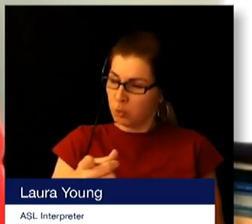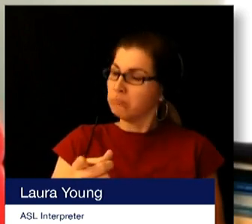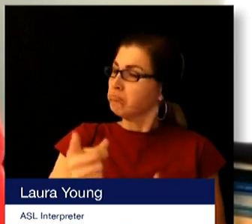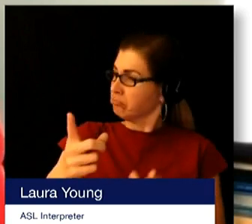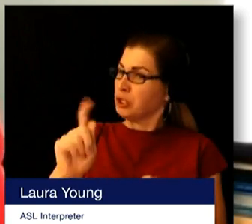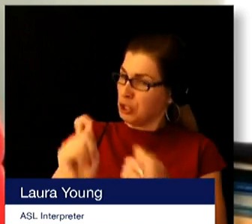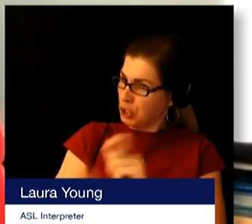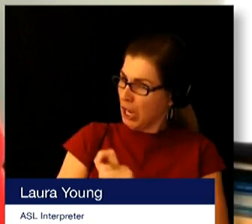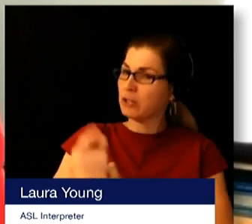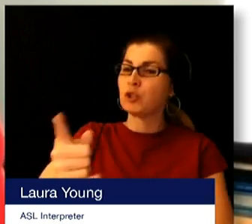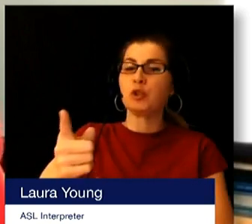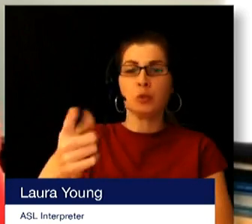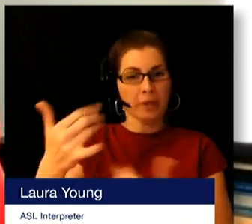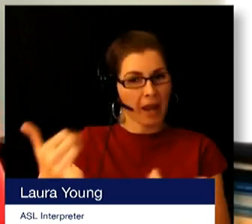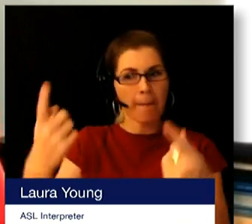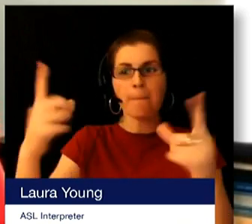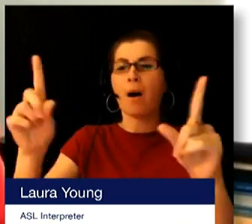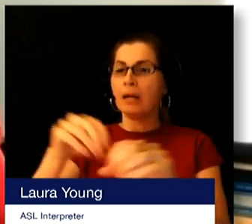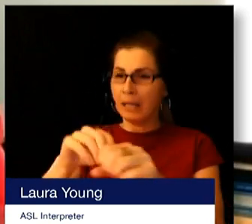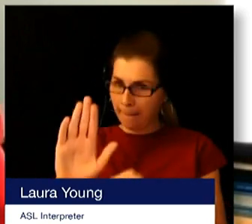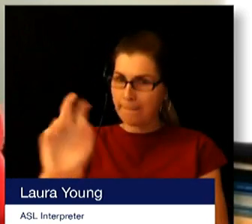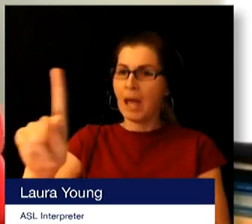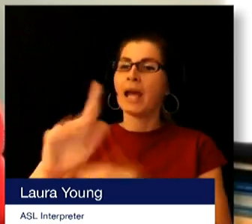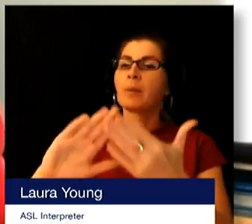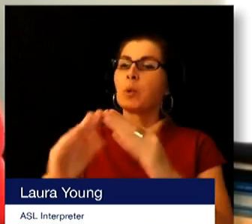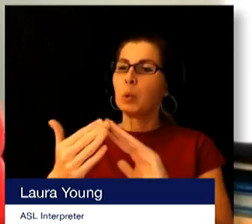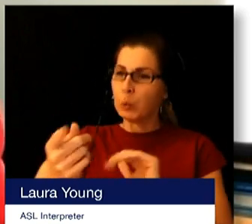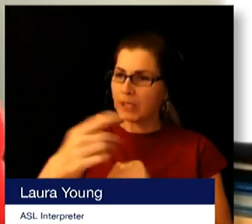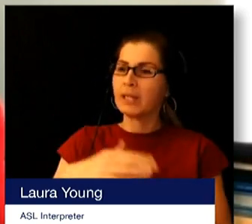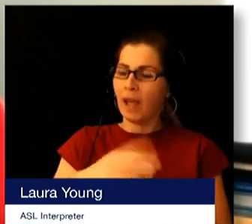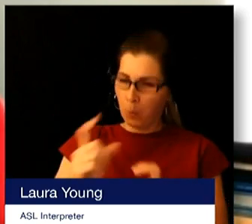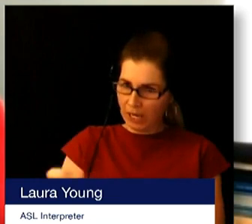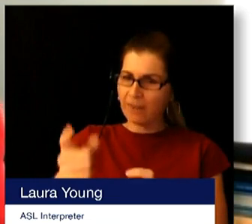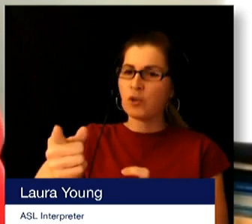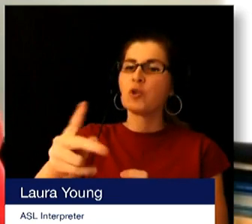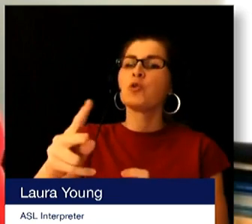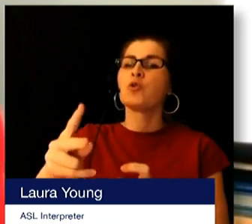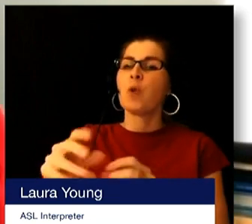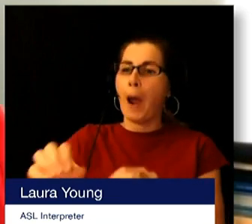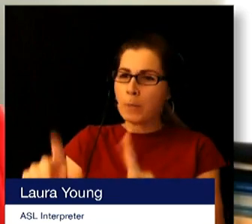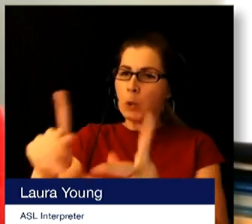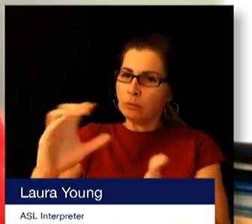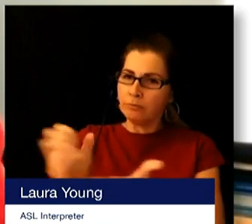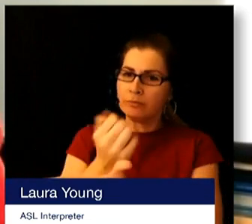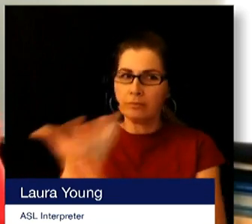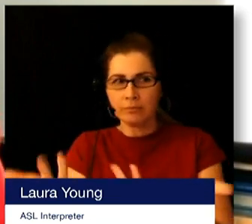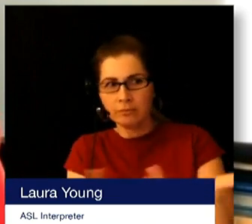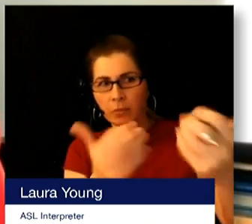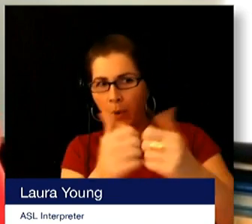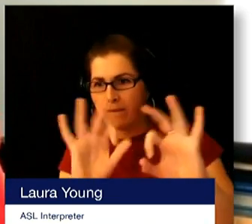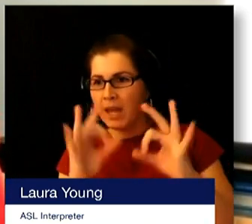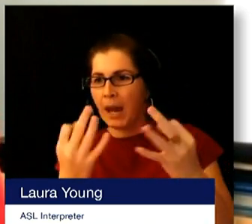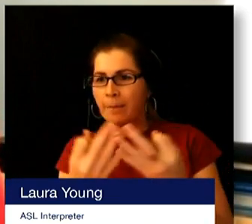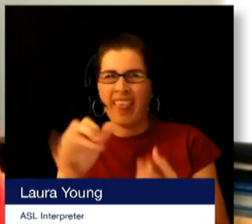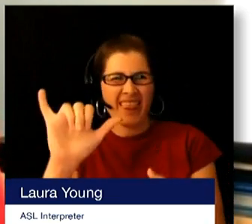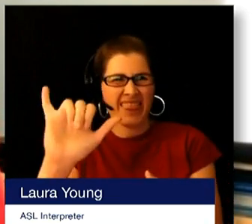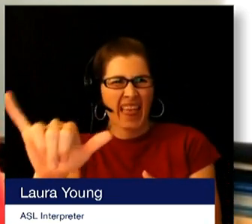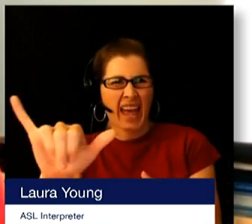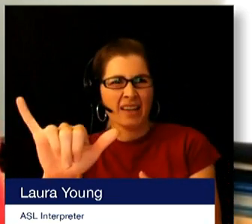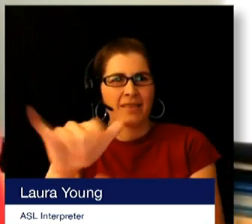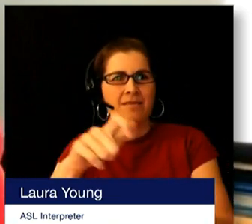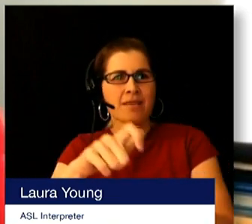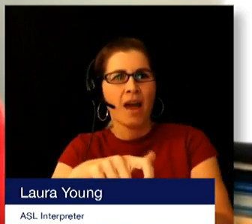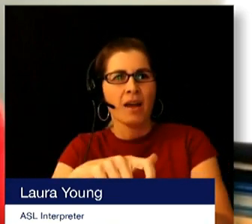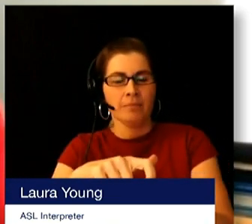be a successful member of society. I'm going to give you an opportunity to do that and to be with your family. And so